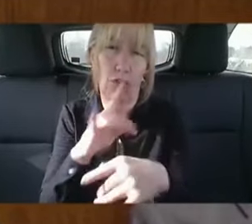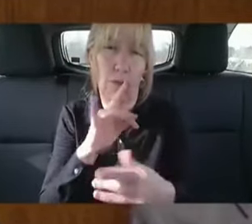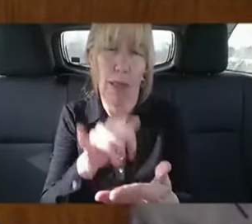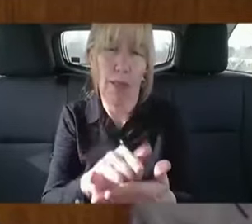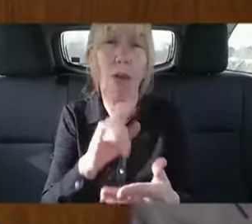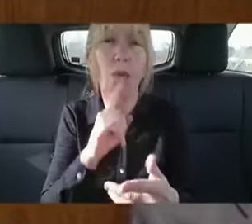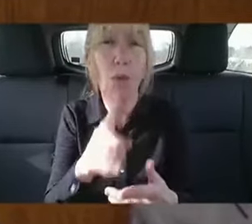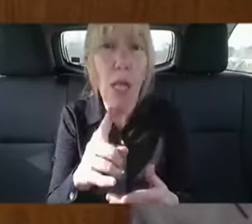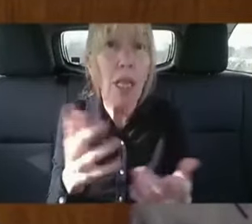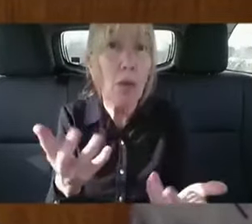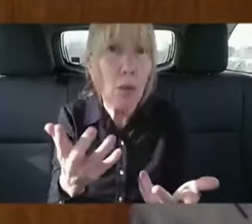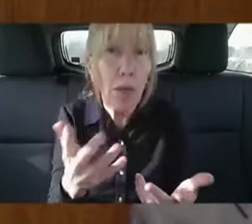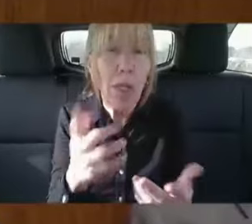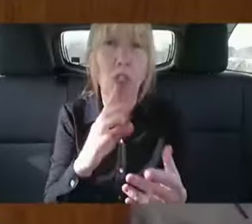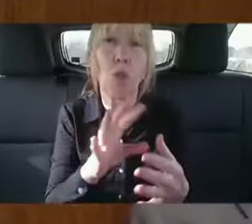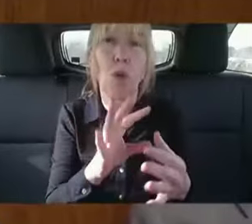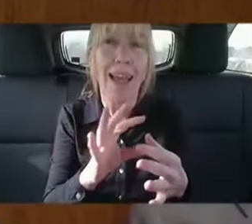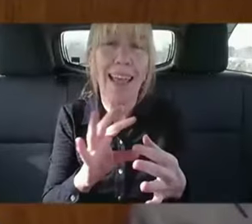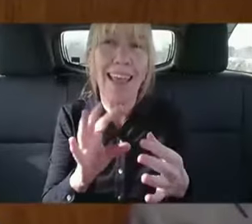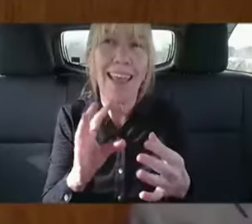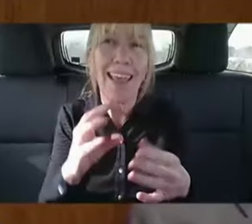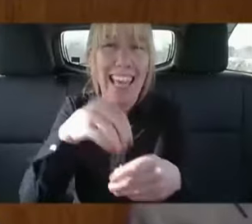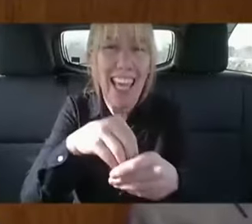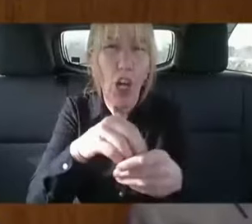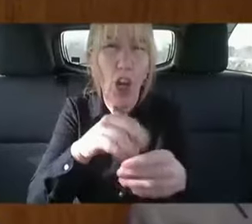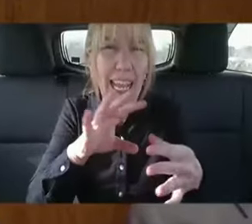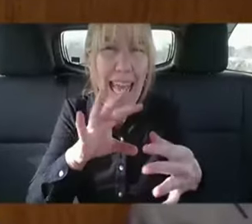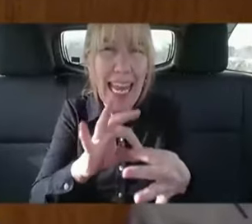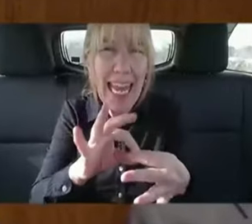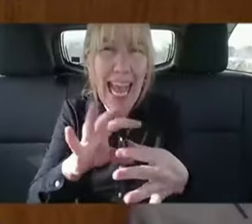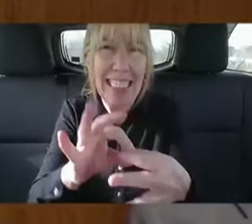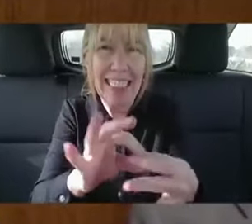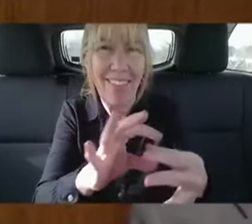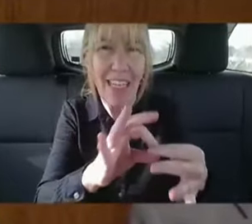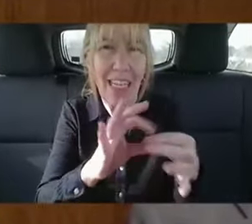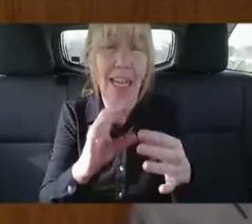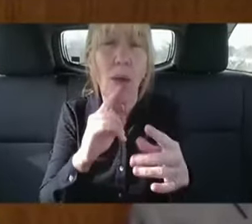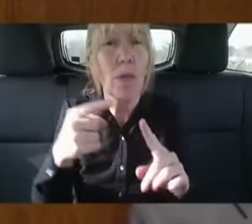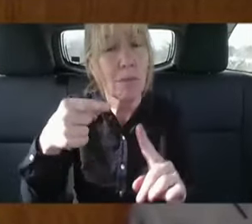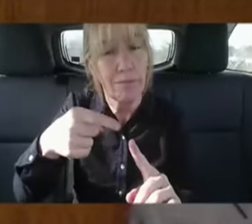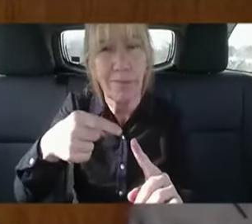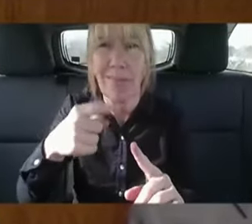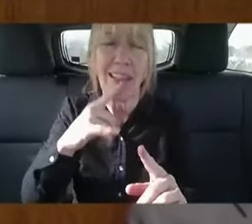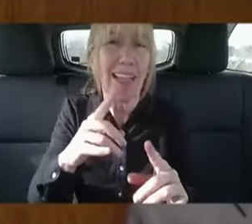was interconnectivity. And we've come back to that again and again and again, the importance of